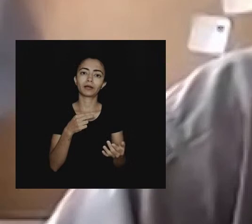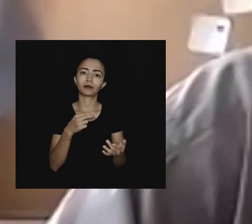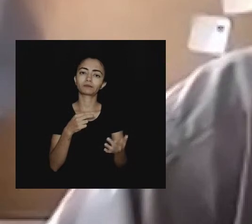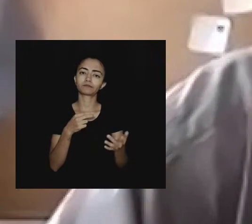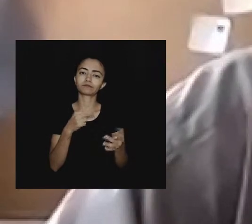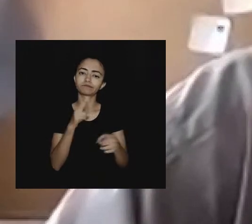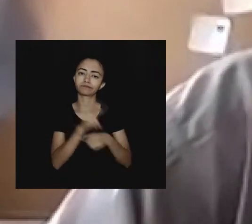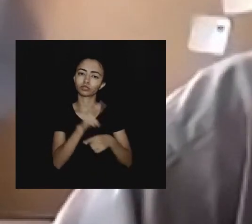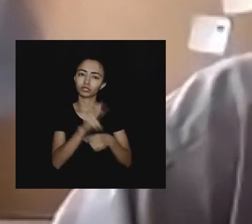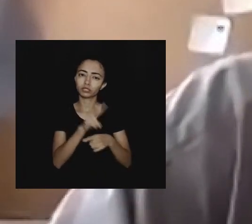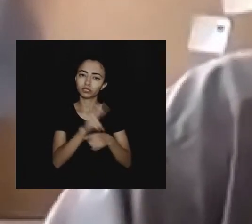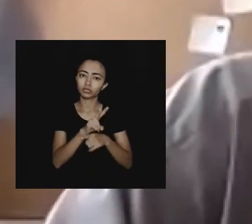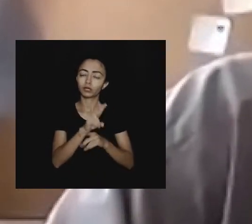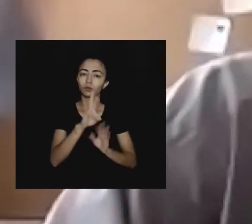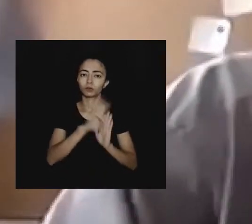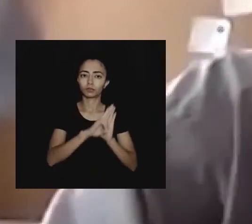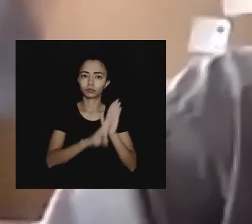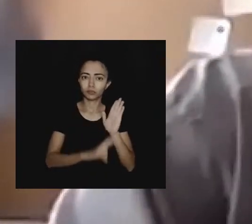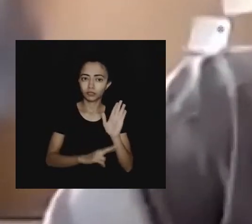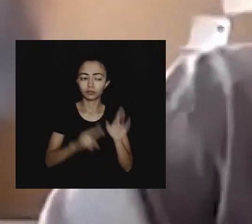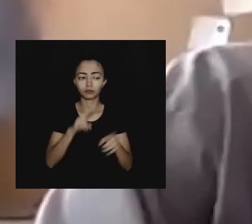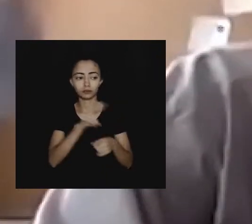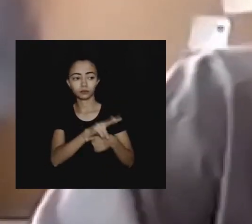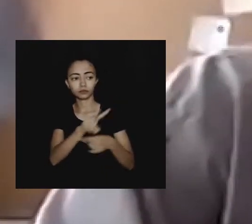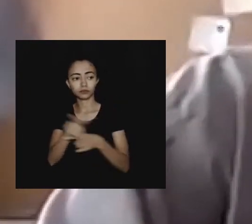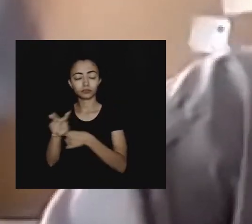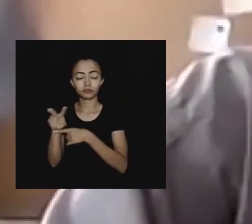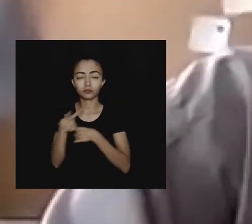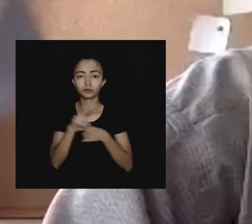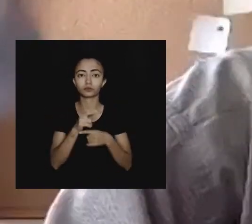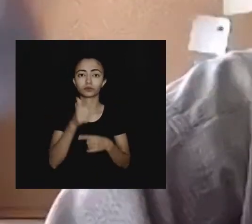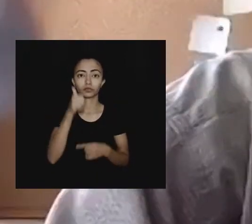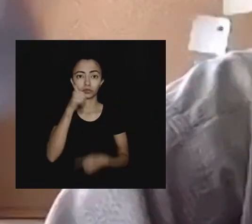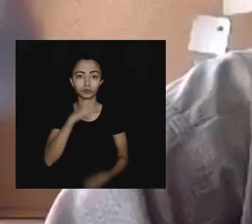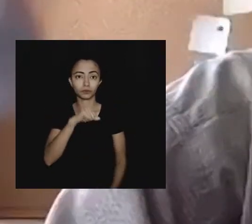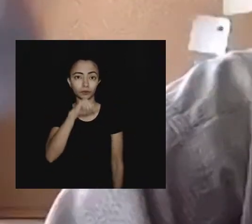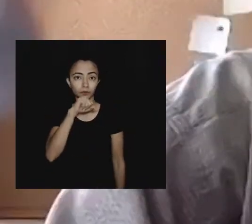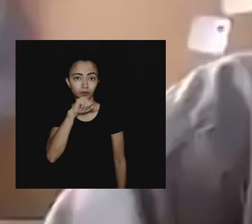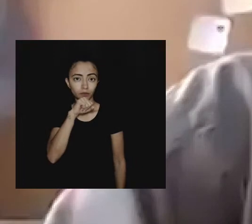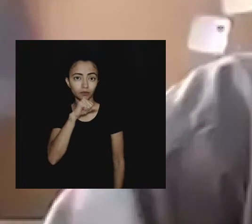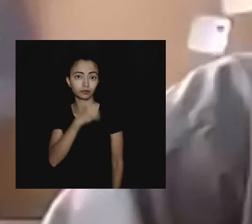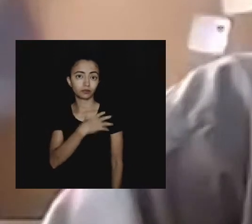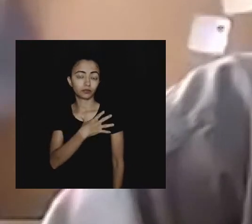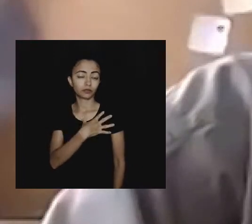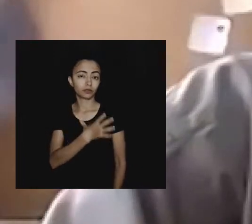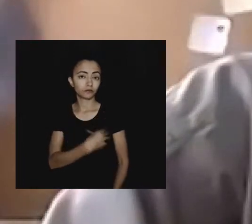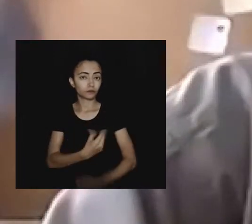IPFAM network that's been working for over 40 years in the protection of mothers and